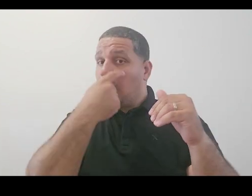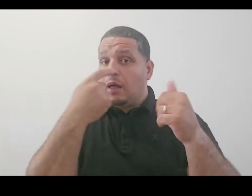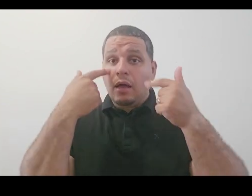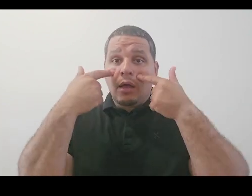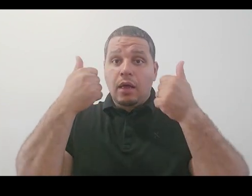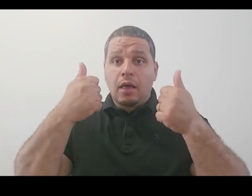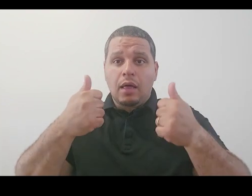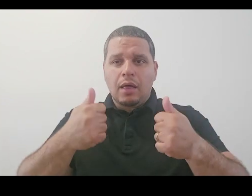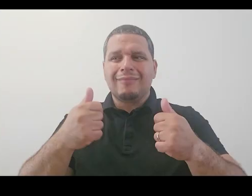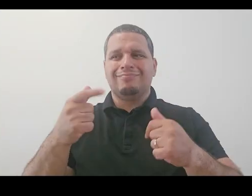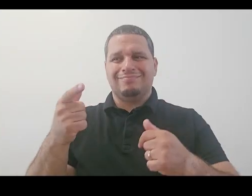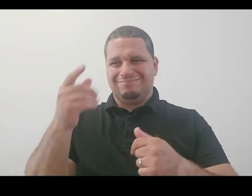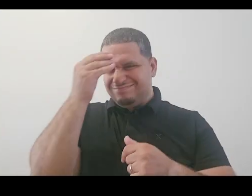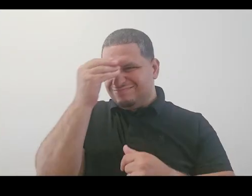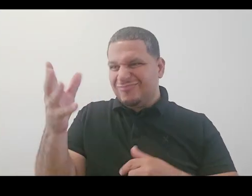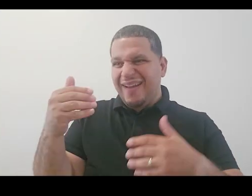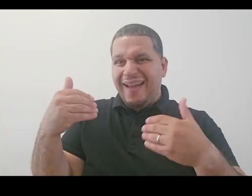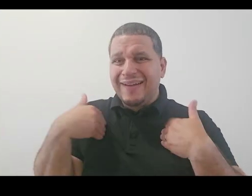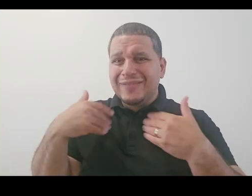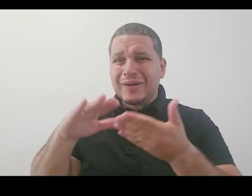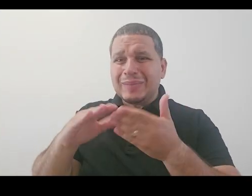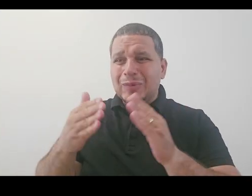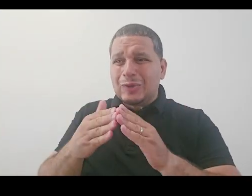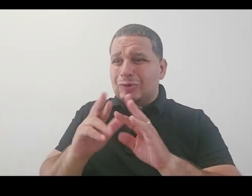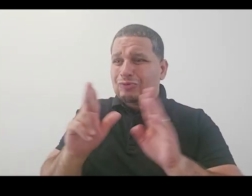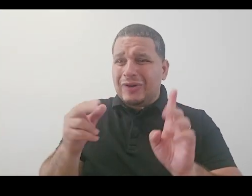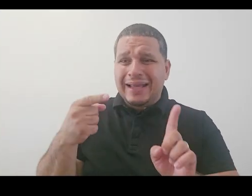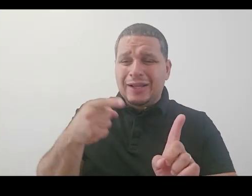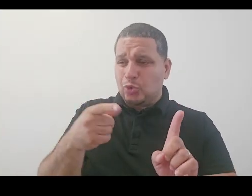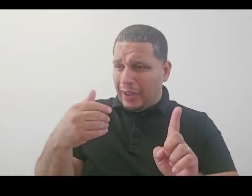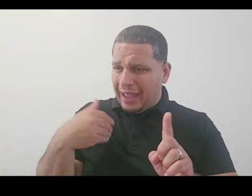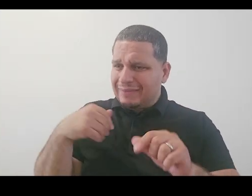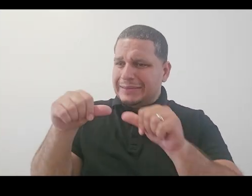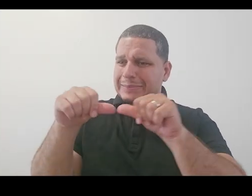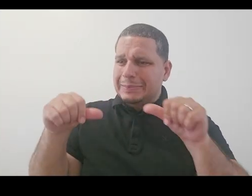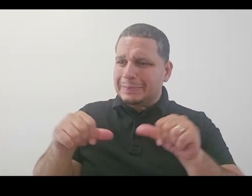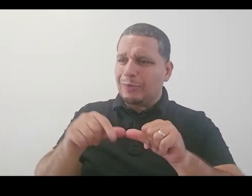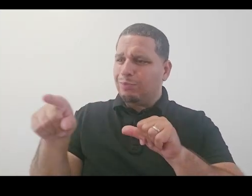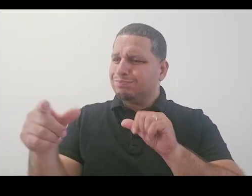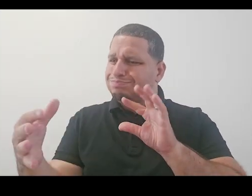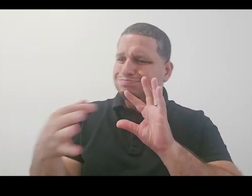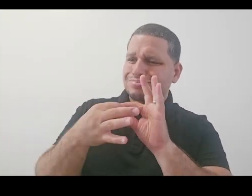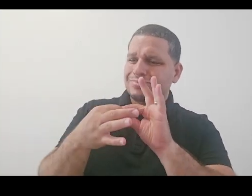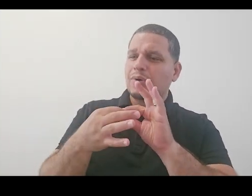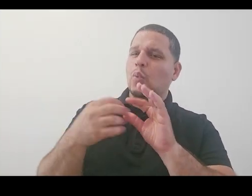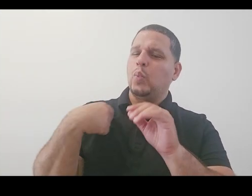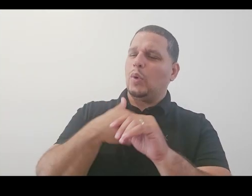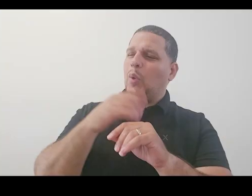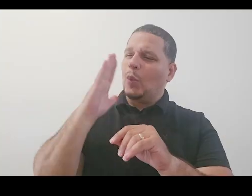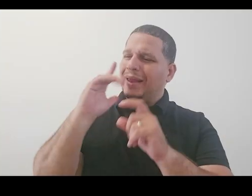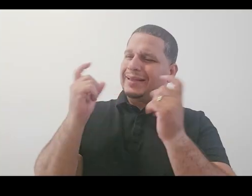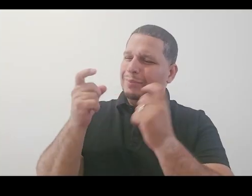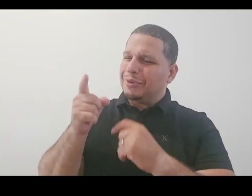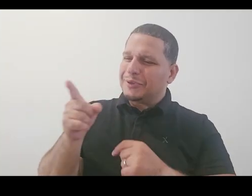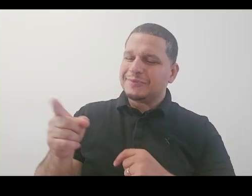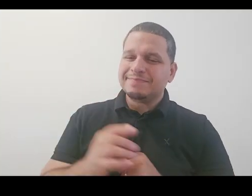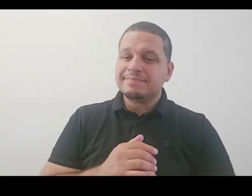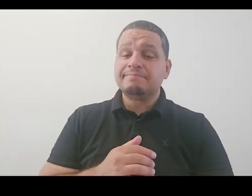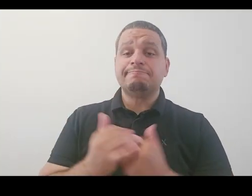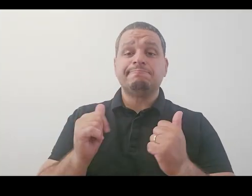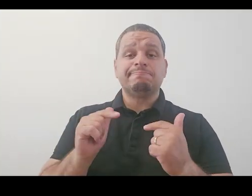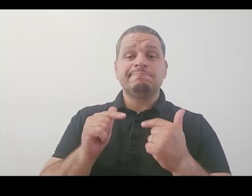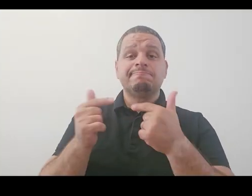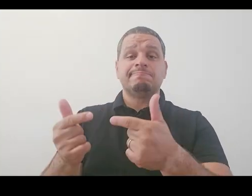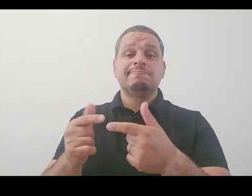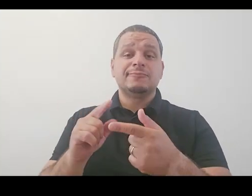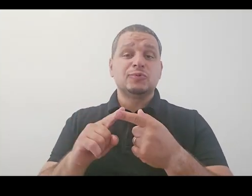community, that they have a space where they belong and where they are celebrated. I'm going to pass it